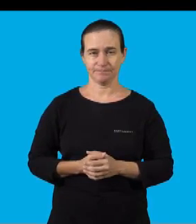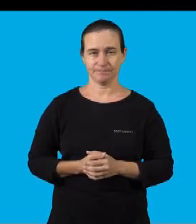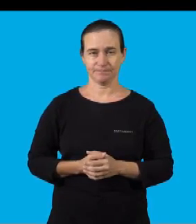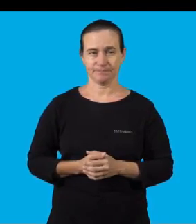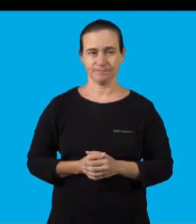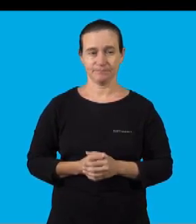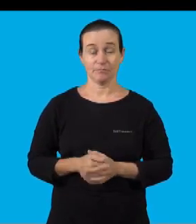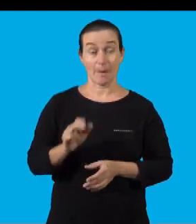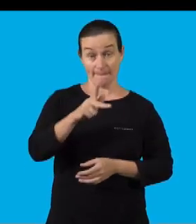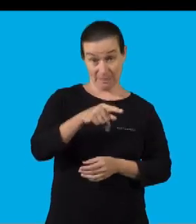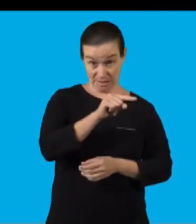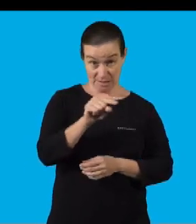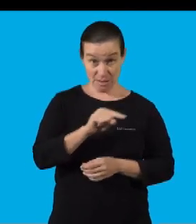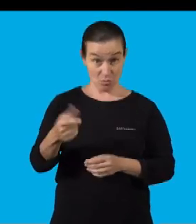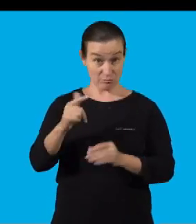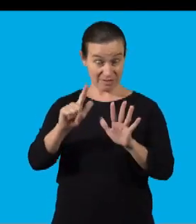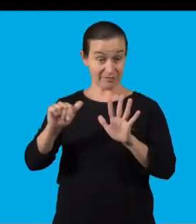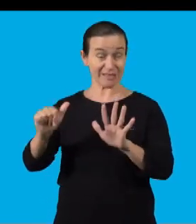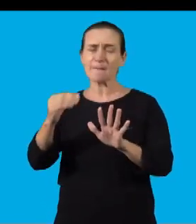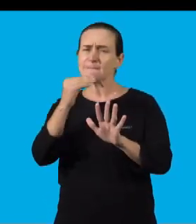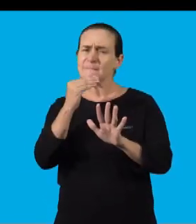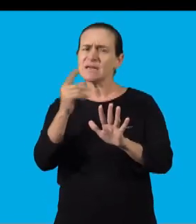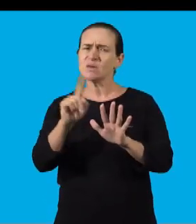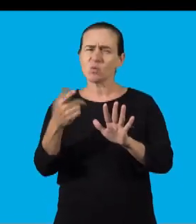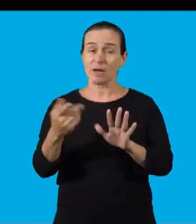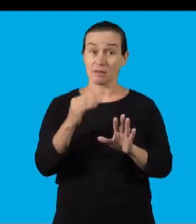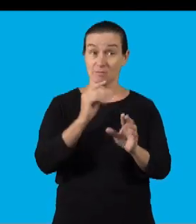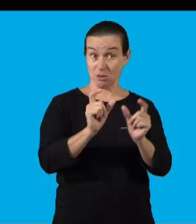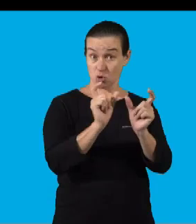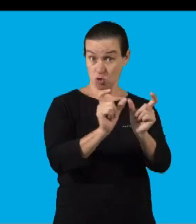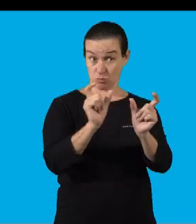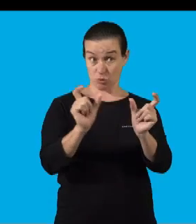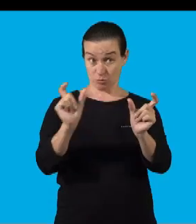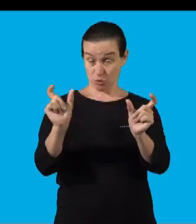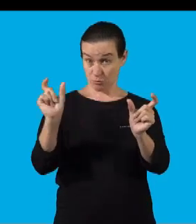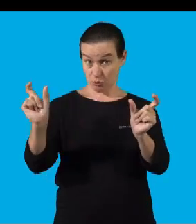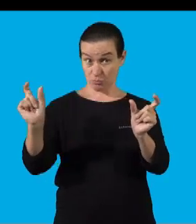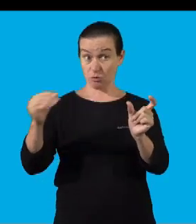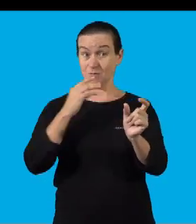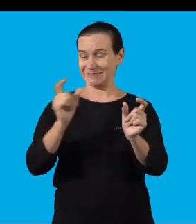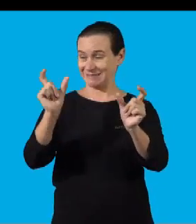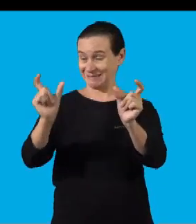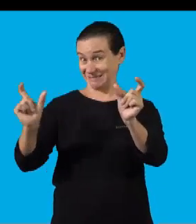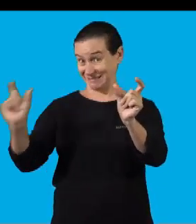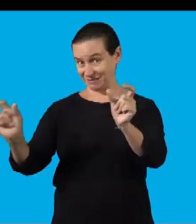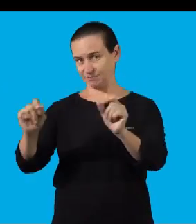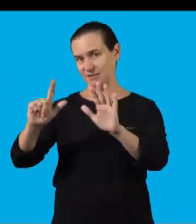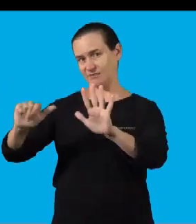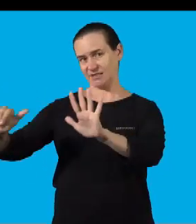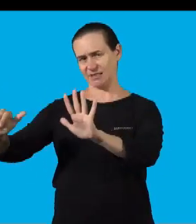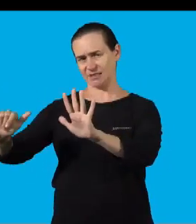76. Now we know that P is equals to 76, which actually means that the term here, this term is